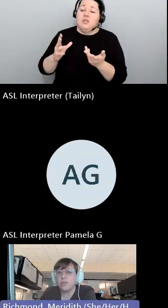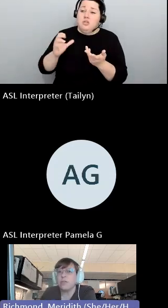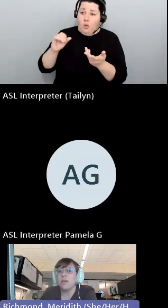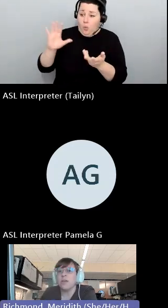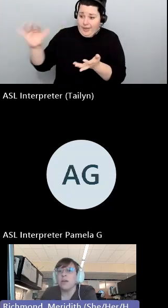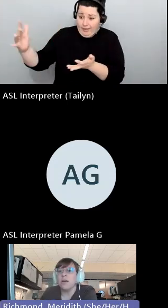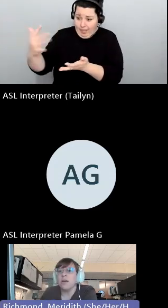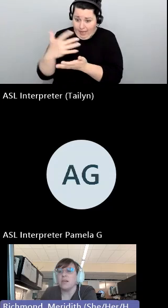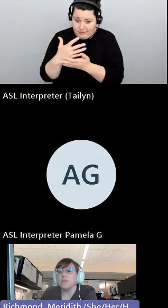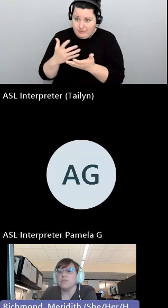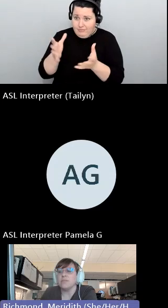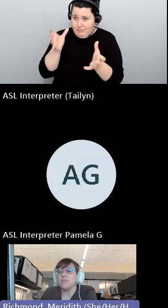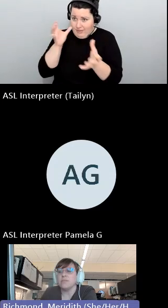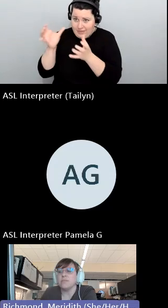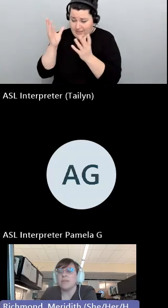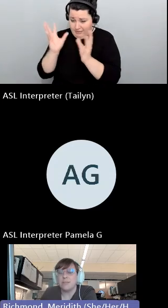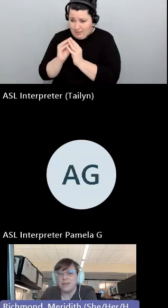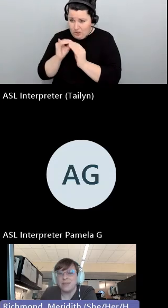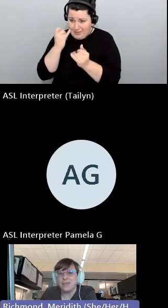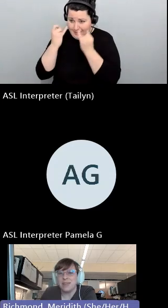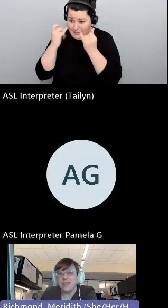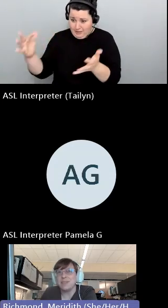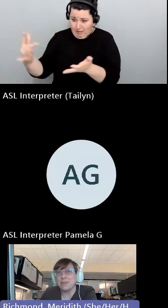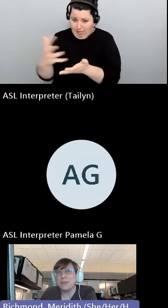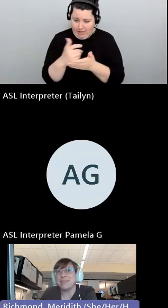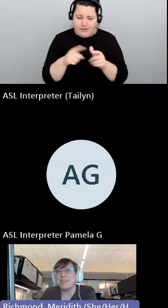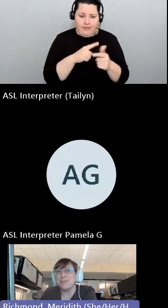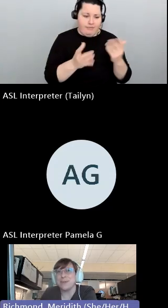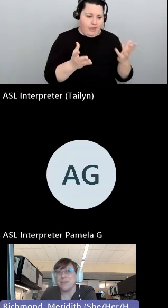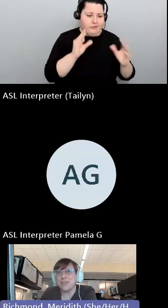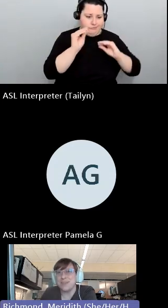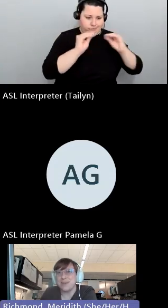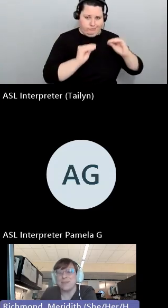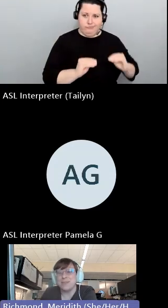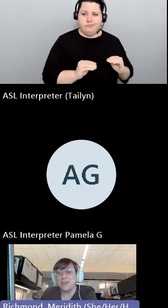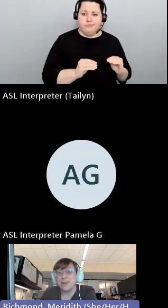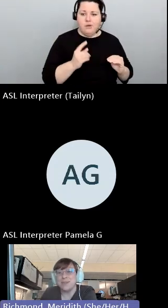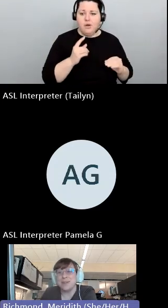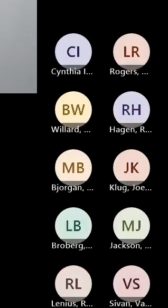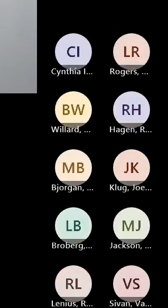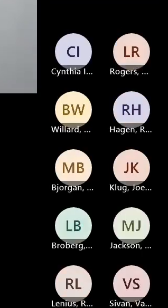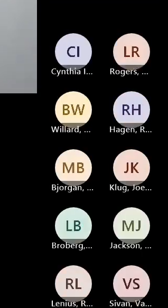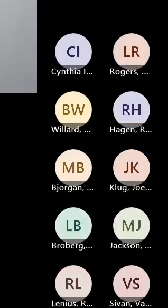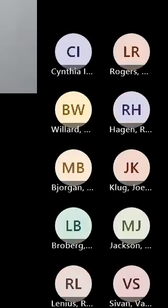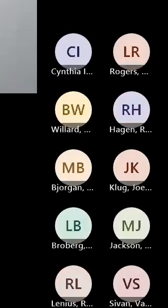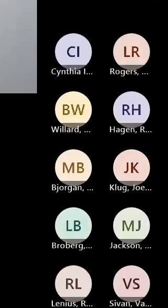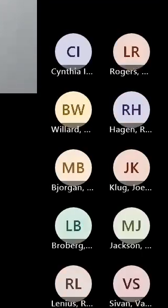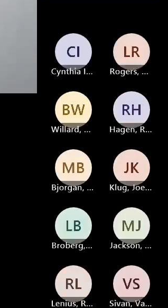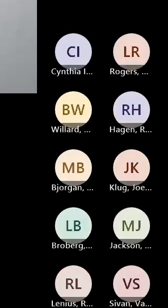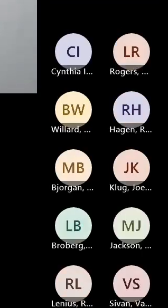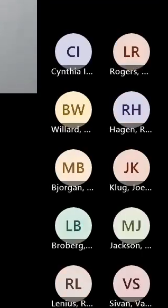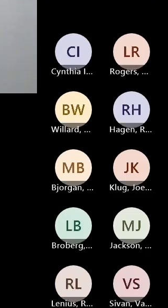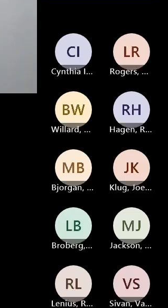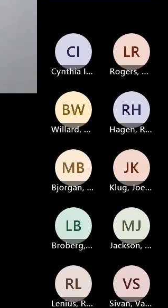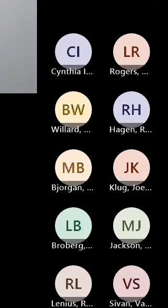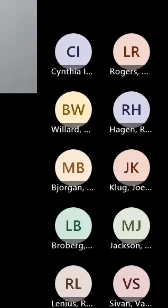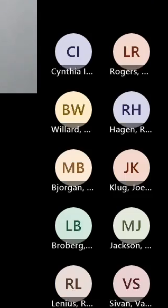listening sessions. That being said, we're facing a very, very, very